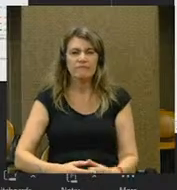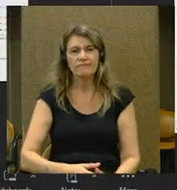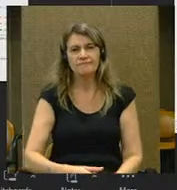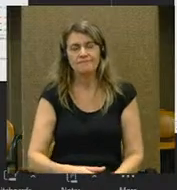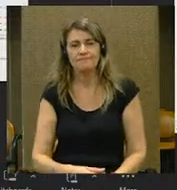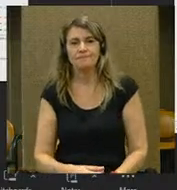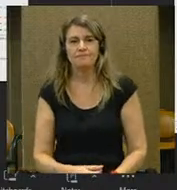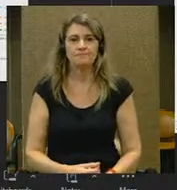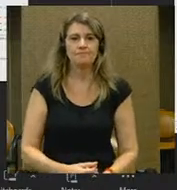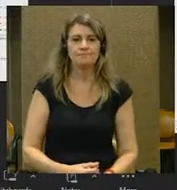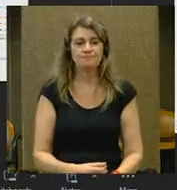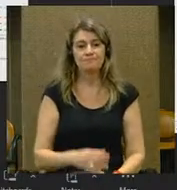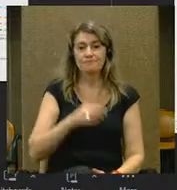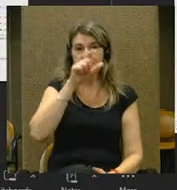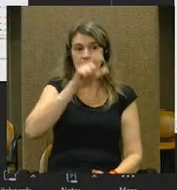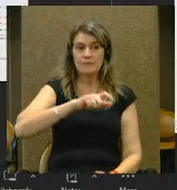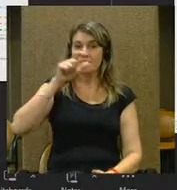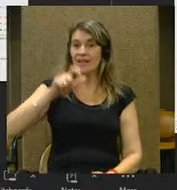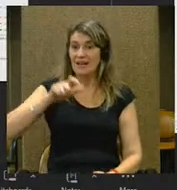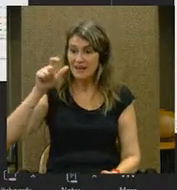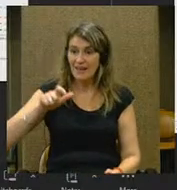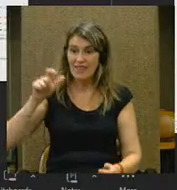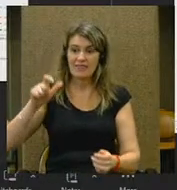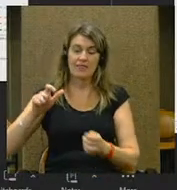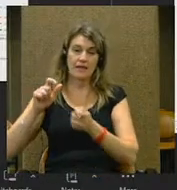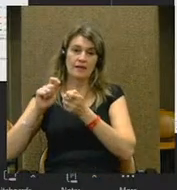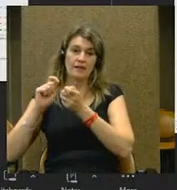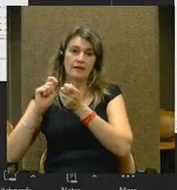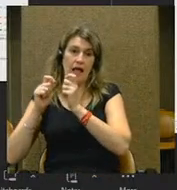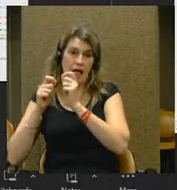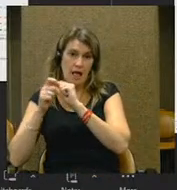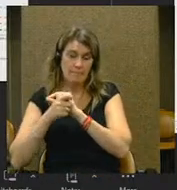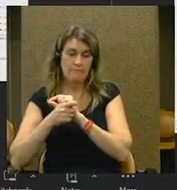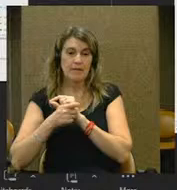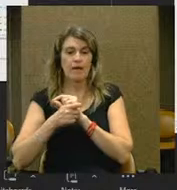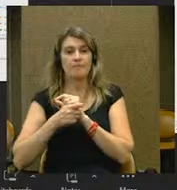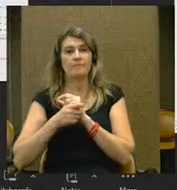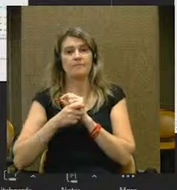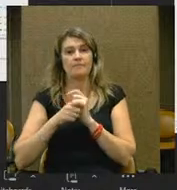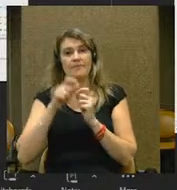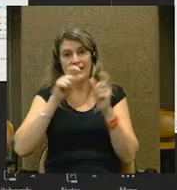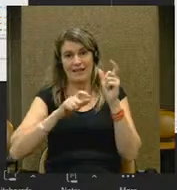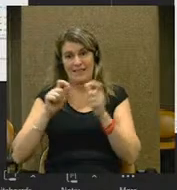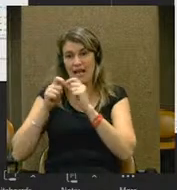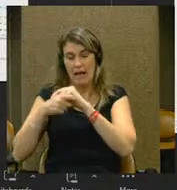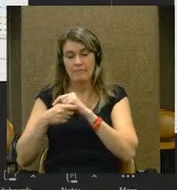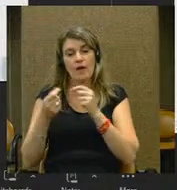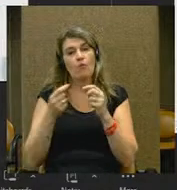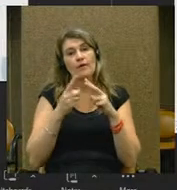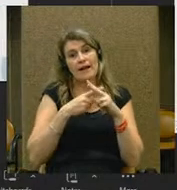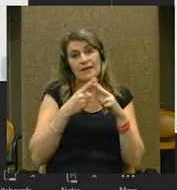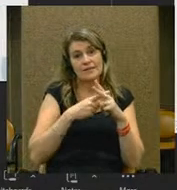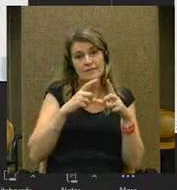and forth between the street market and the treatment system.